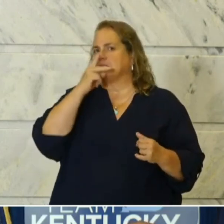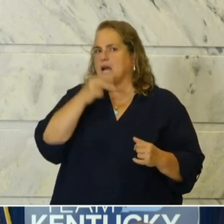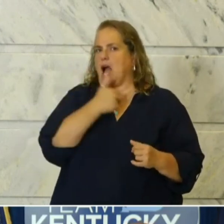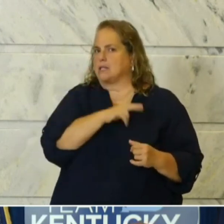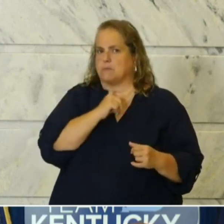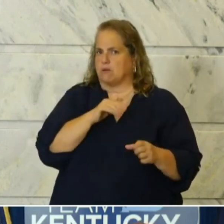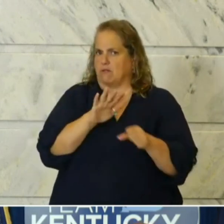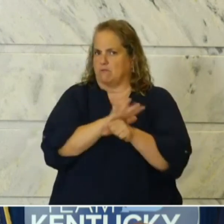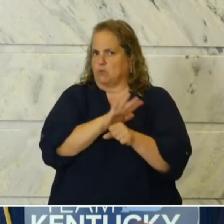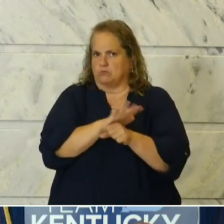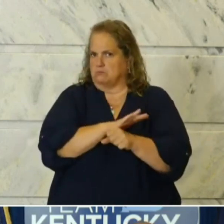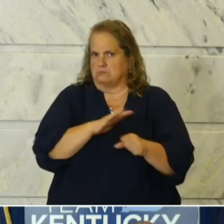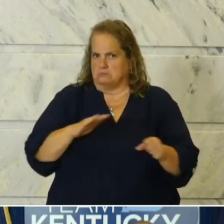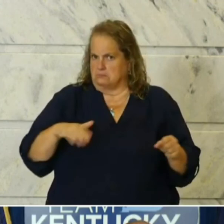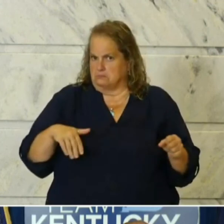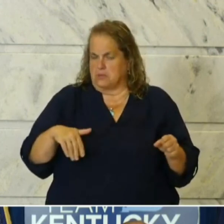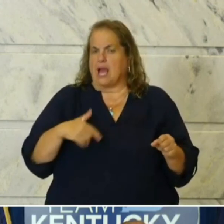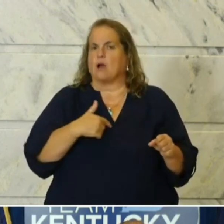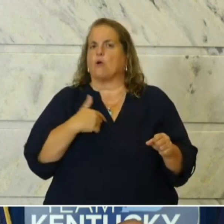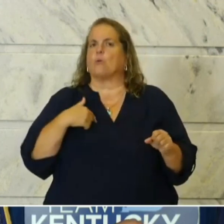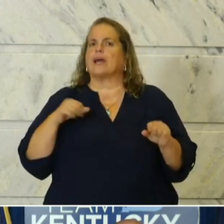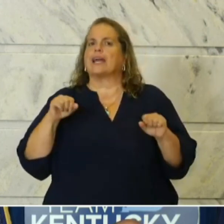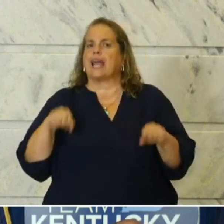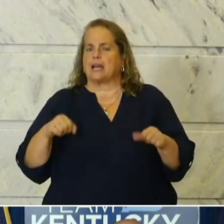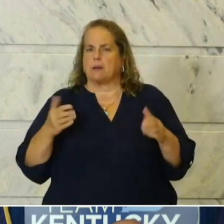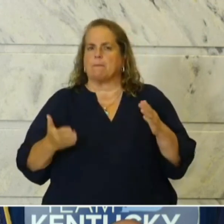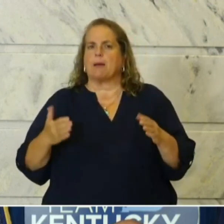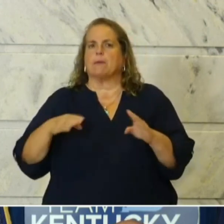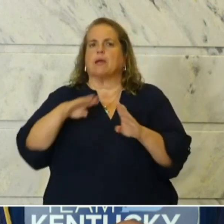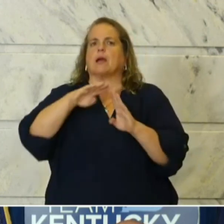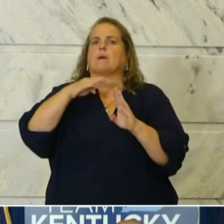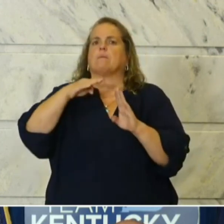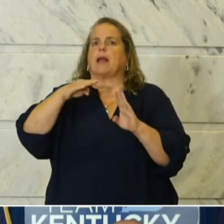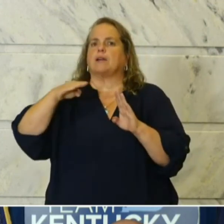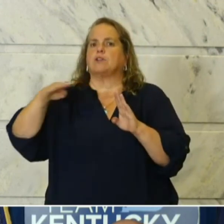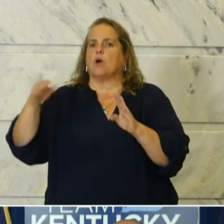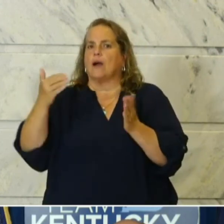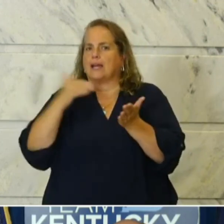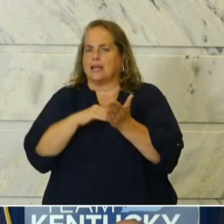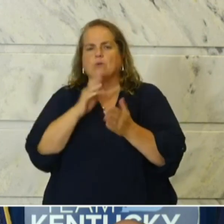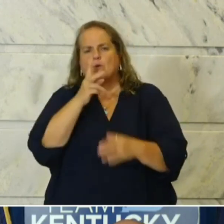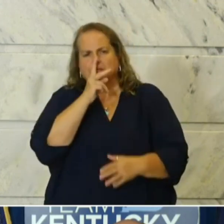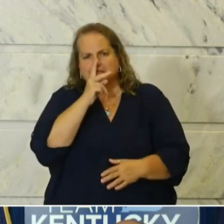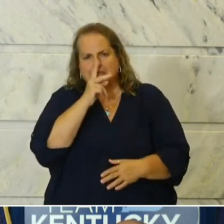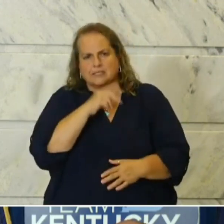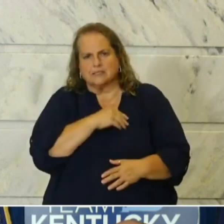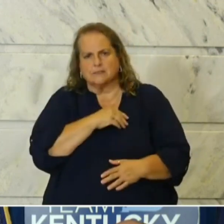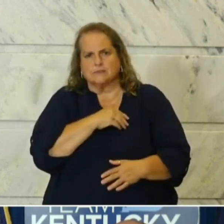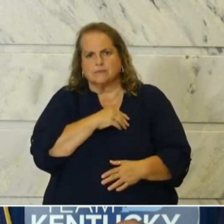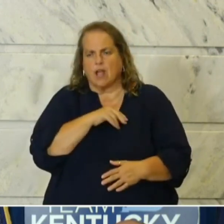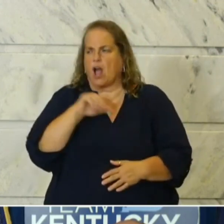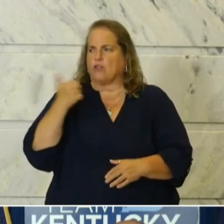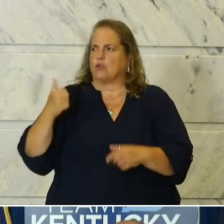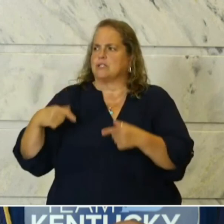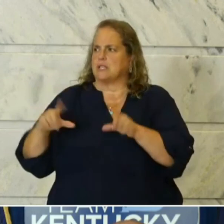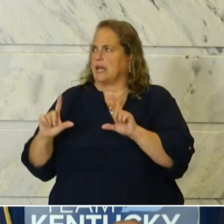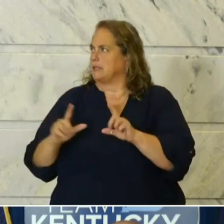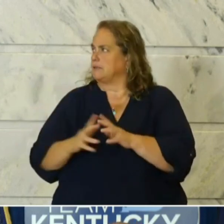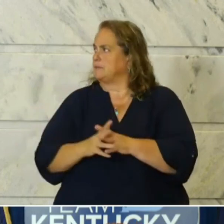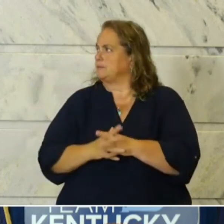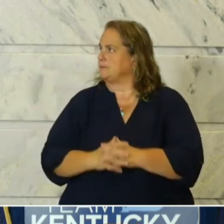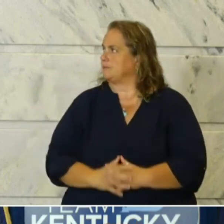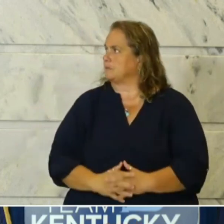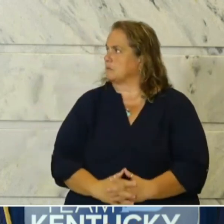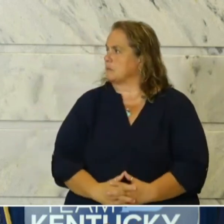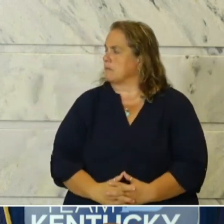up, and we may be able to be plateauing that again, and so we'll see. James, can you show those other two slides, and I'll more quickly show this. This is what